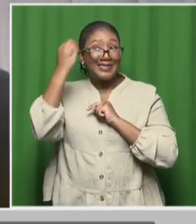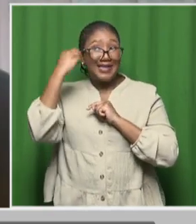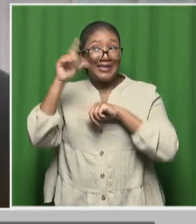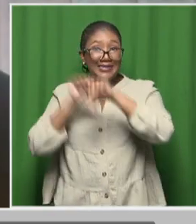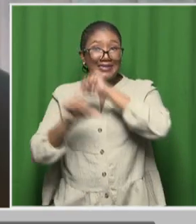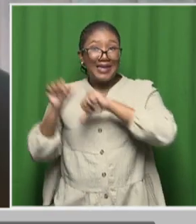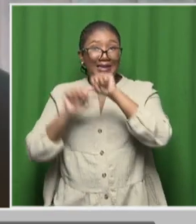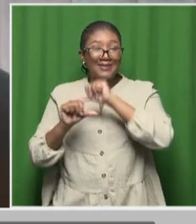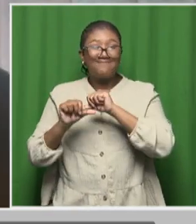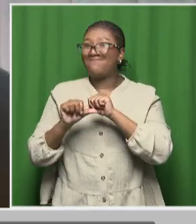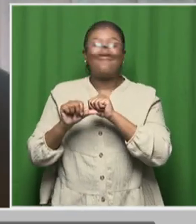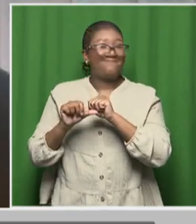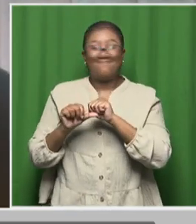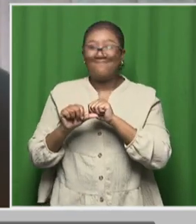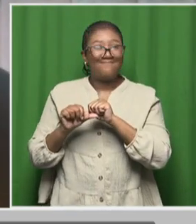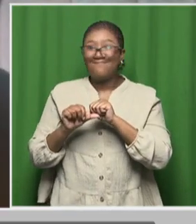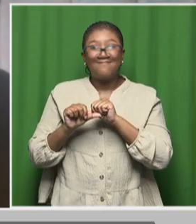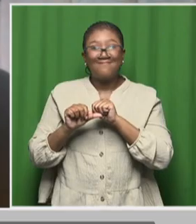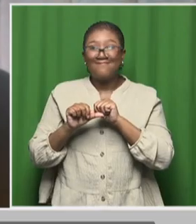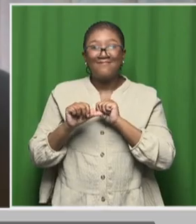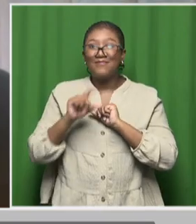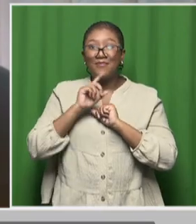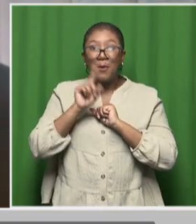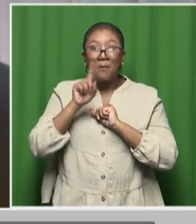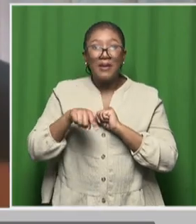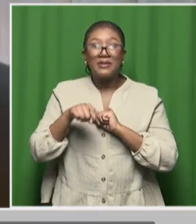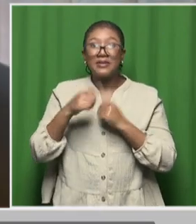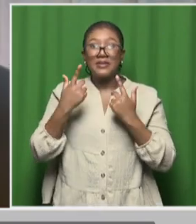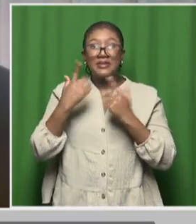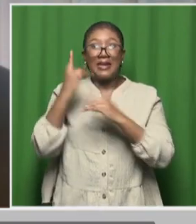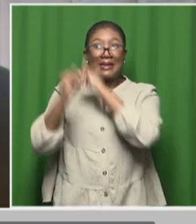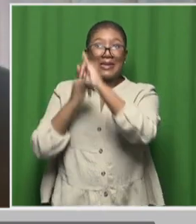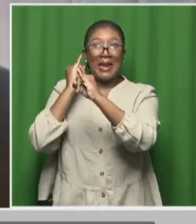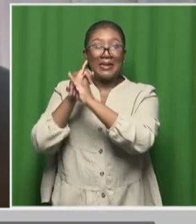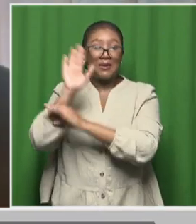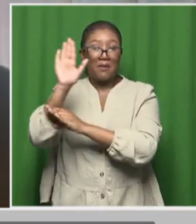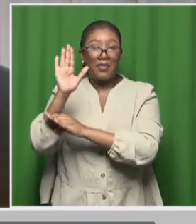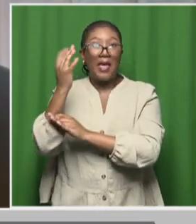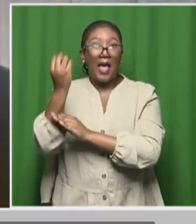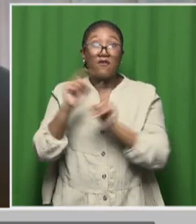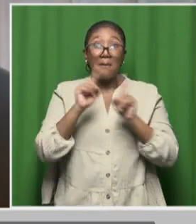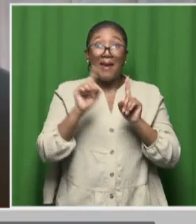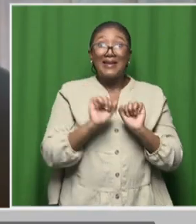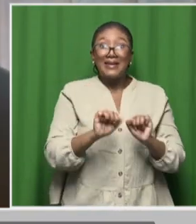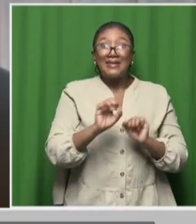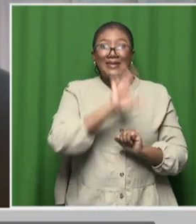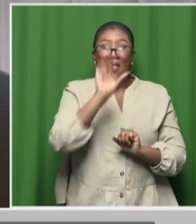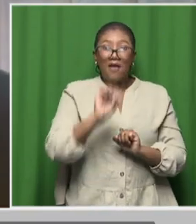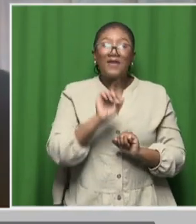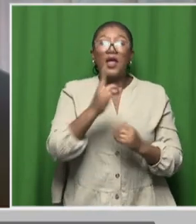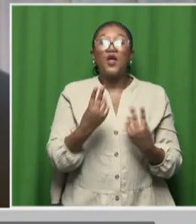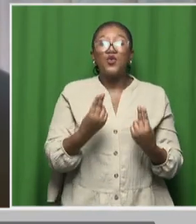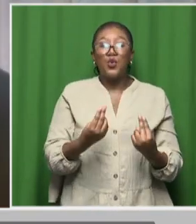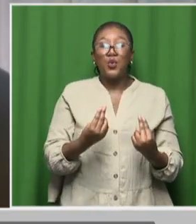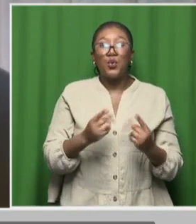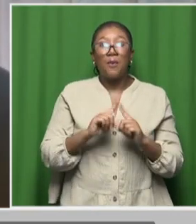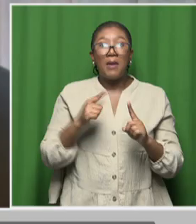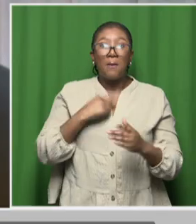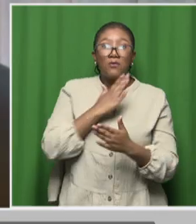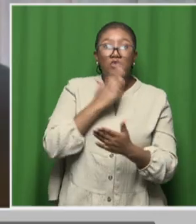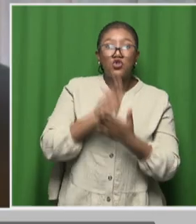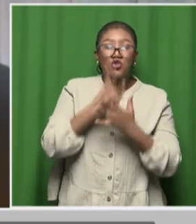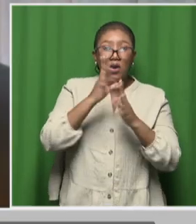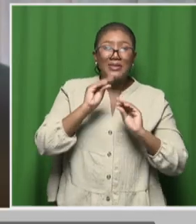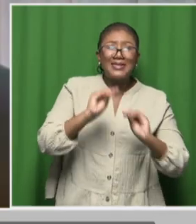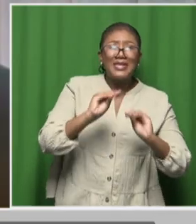this kind of curriculum, right? True. You have to go out on your way to figure it out, because it's still new and it takes a long time to figure out what to teach and what not to teach,